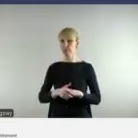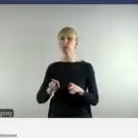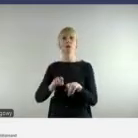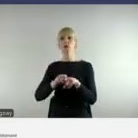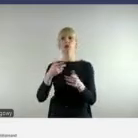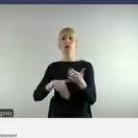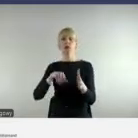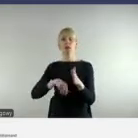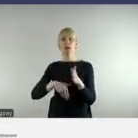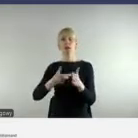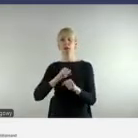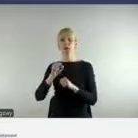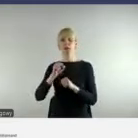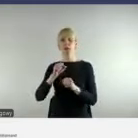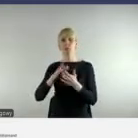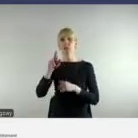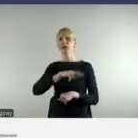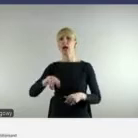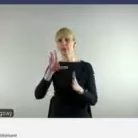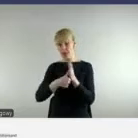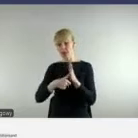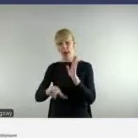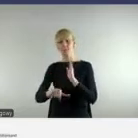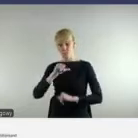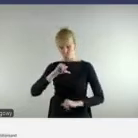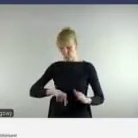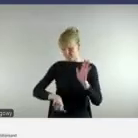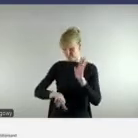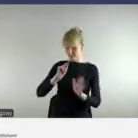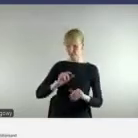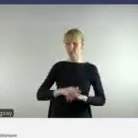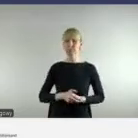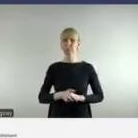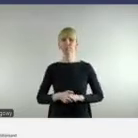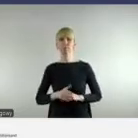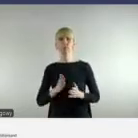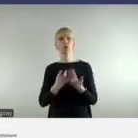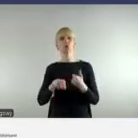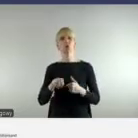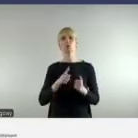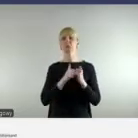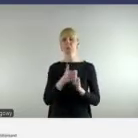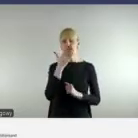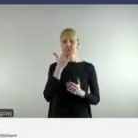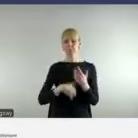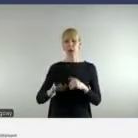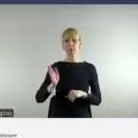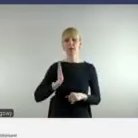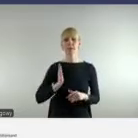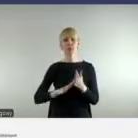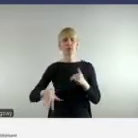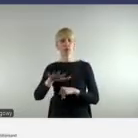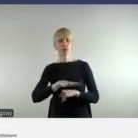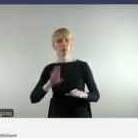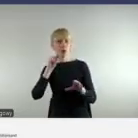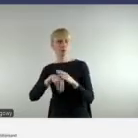responsibility for public safety and preparedness, the legal requirements is the Act on Municipal Preparedness Duty, the